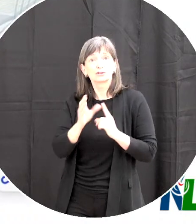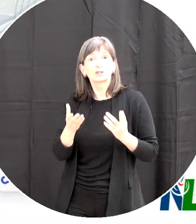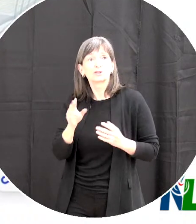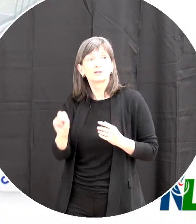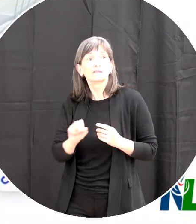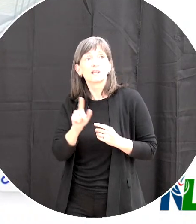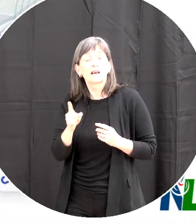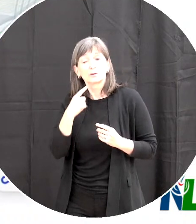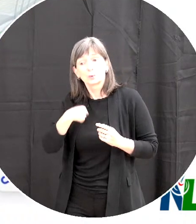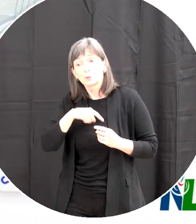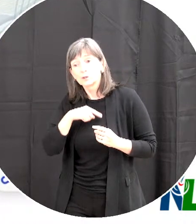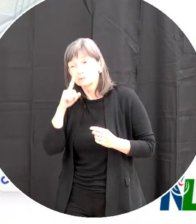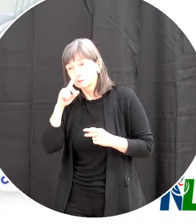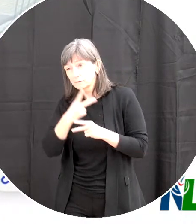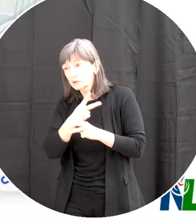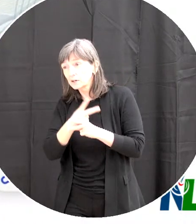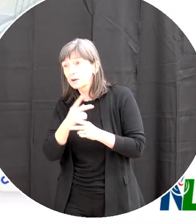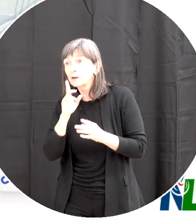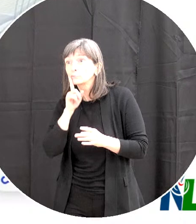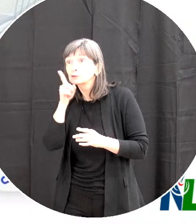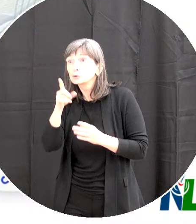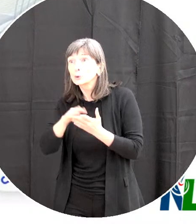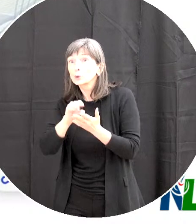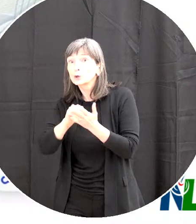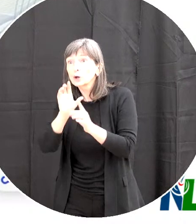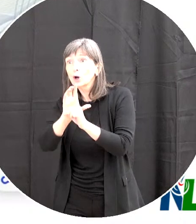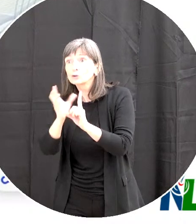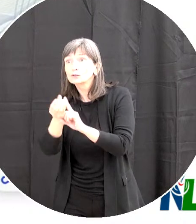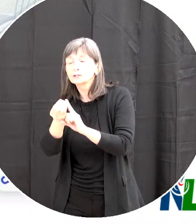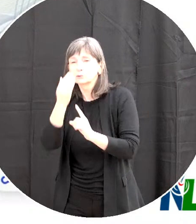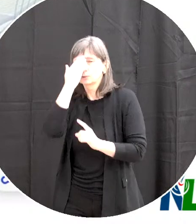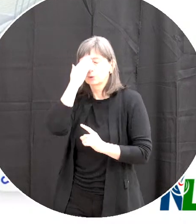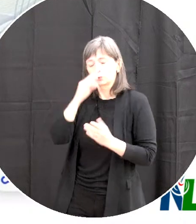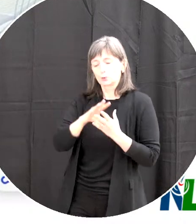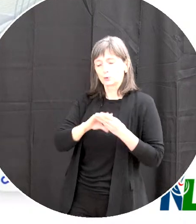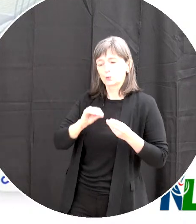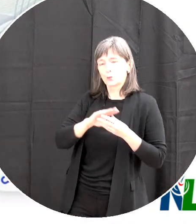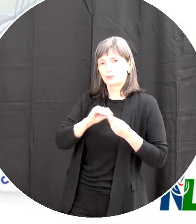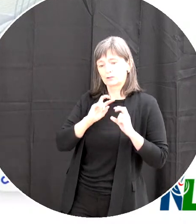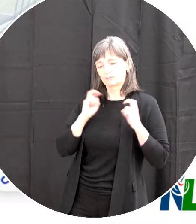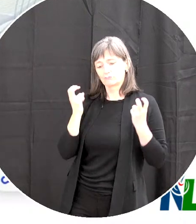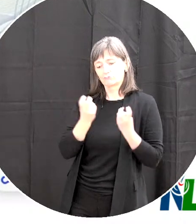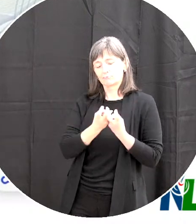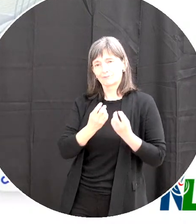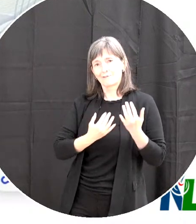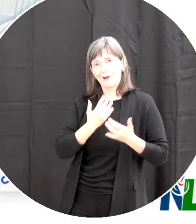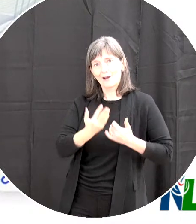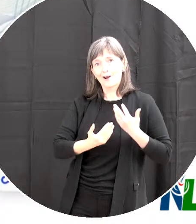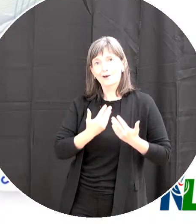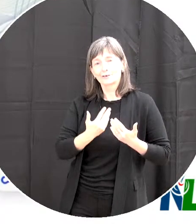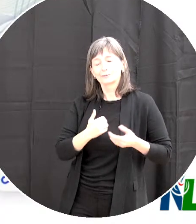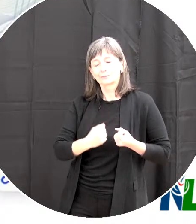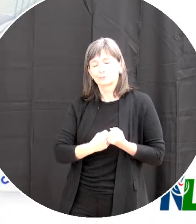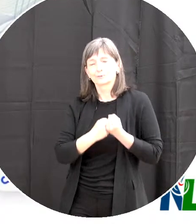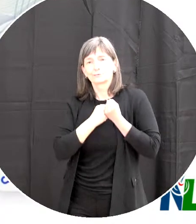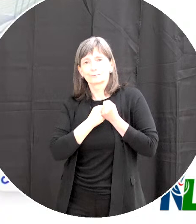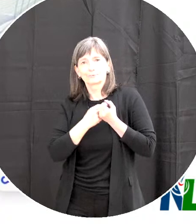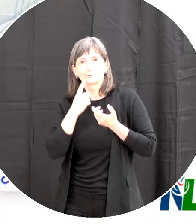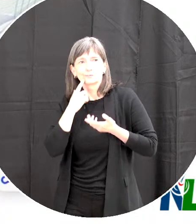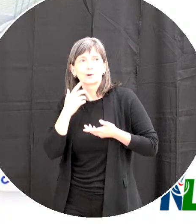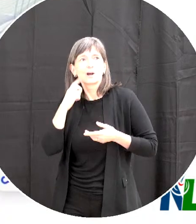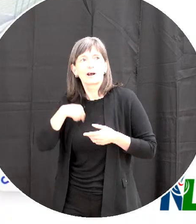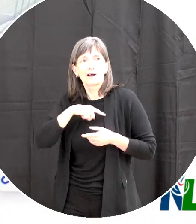and develop a true learning culture, we know that our stories around the campfire will support us in engaging